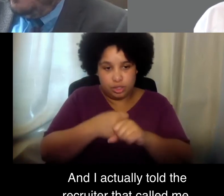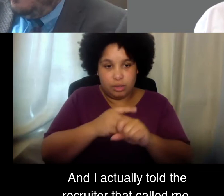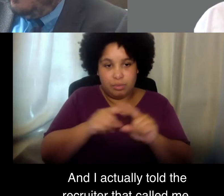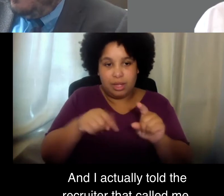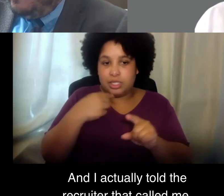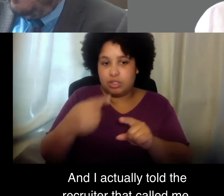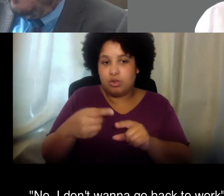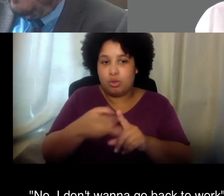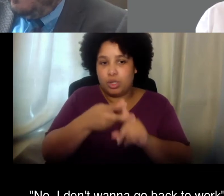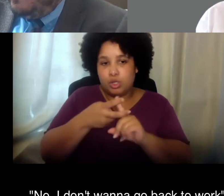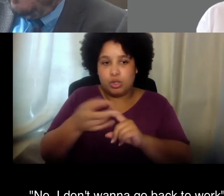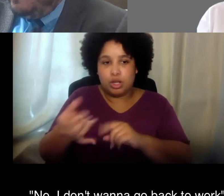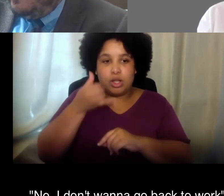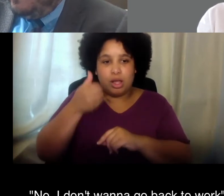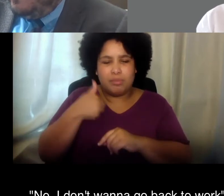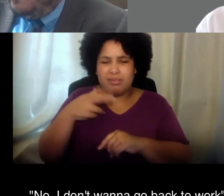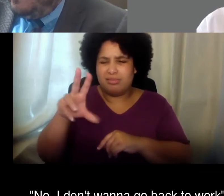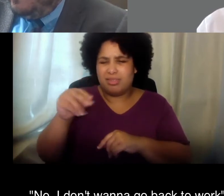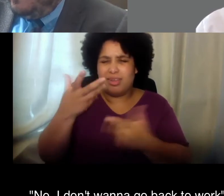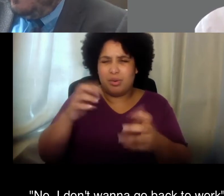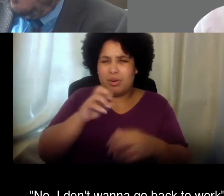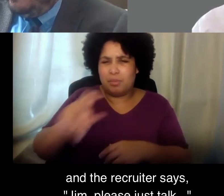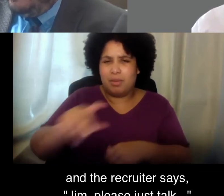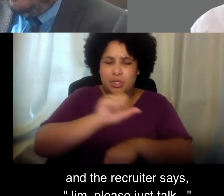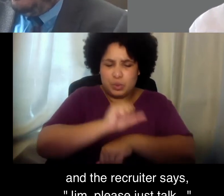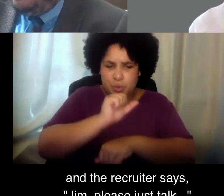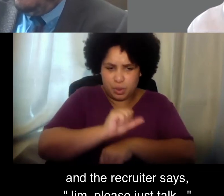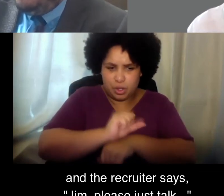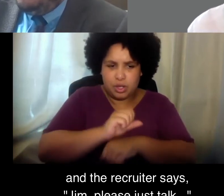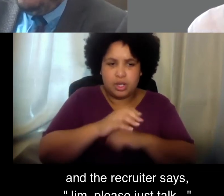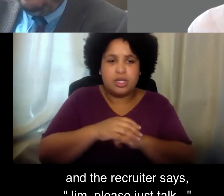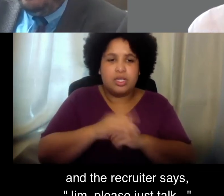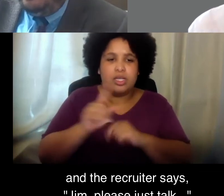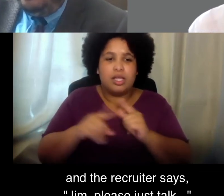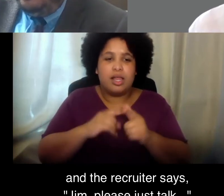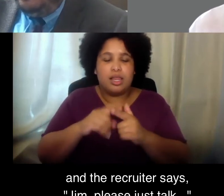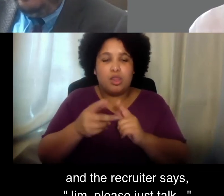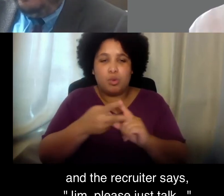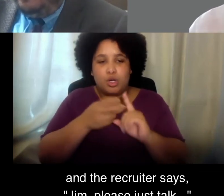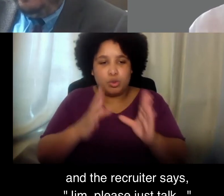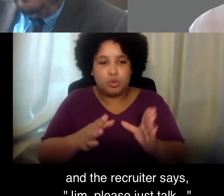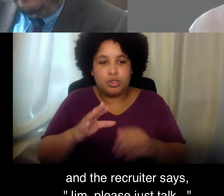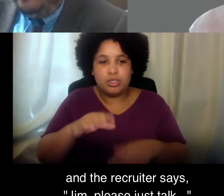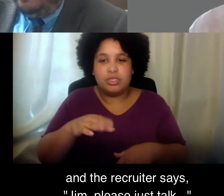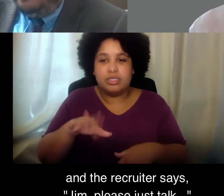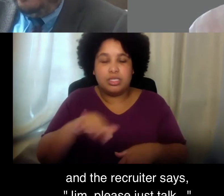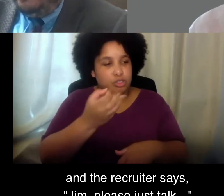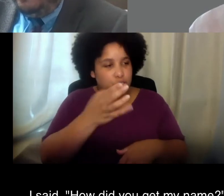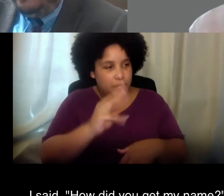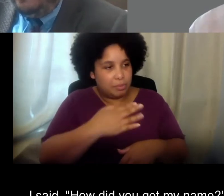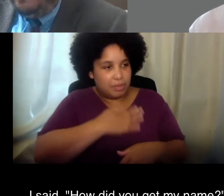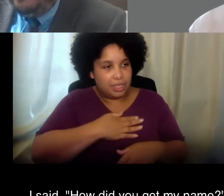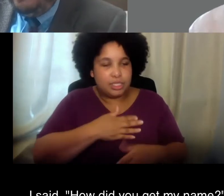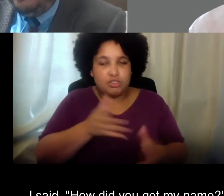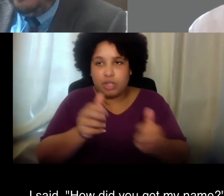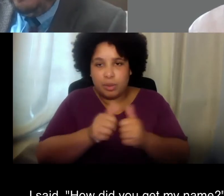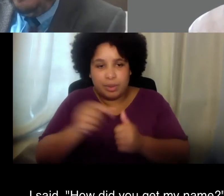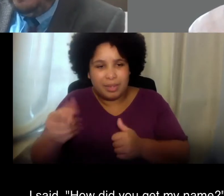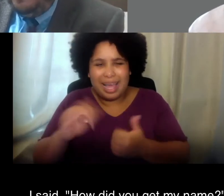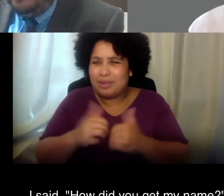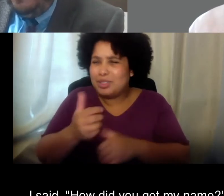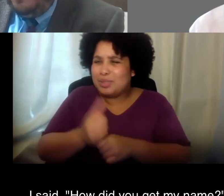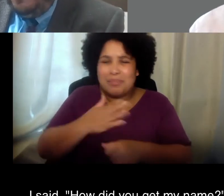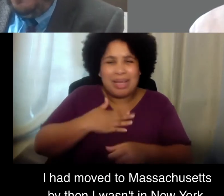the recruiter that called me, no, I don't want to go back to work. And the recruiter, they said, Jim, please just talk. I said, like, how did you get my